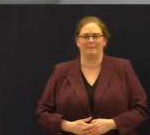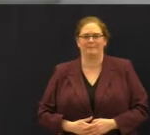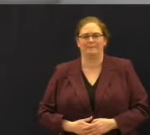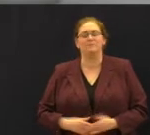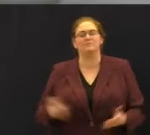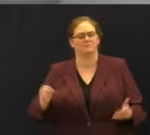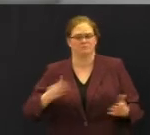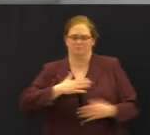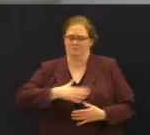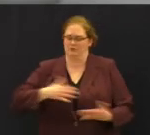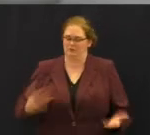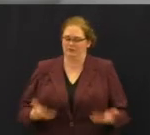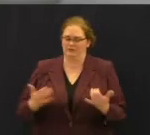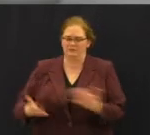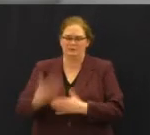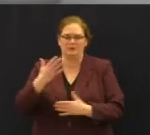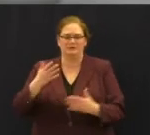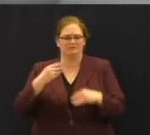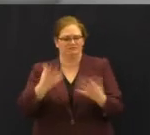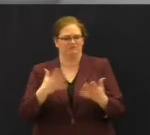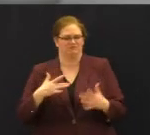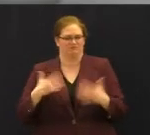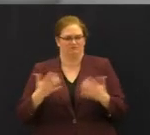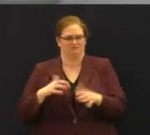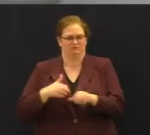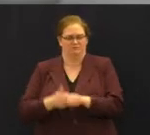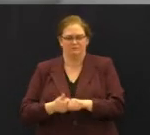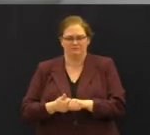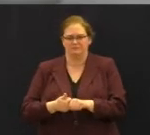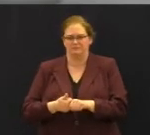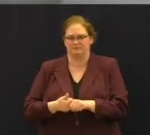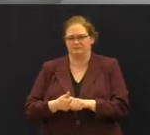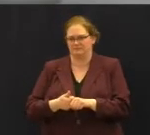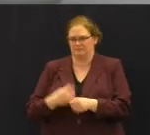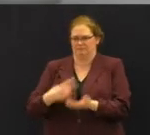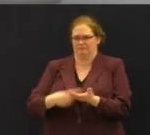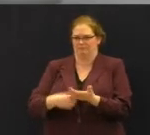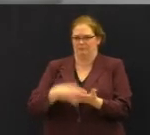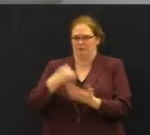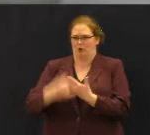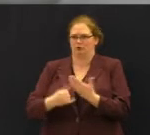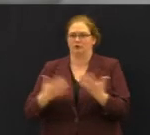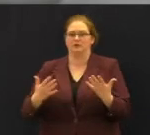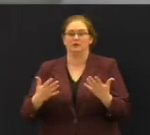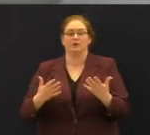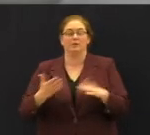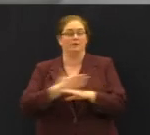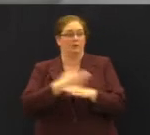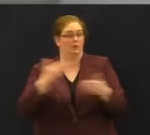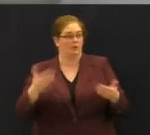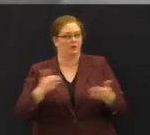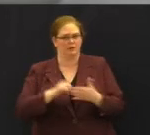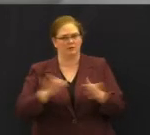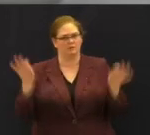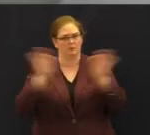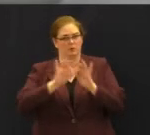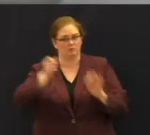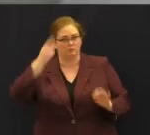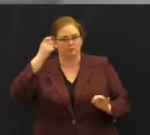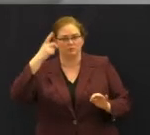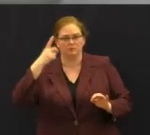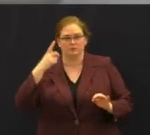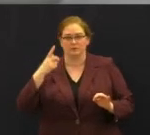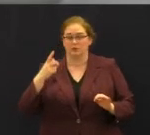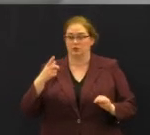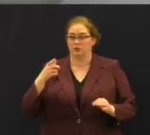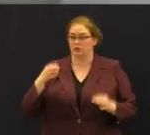Yeah, it's my pleasure to be here this morning to give you an update and basically discuss the project here. But before I do, I think it's important to note that the